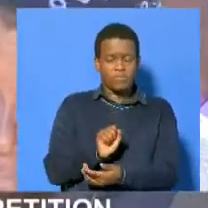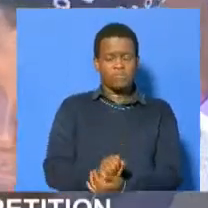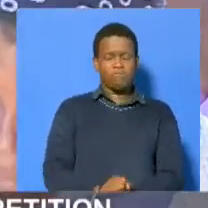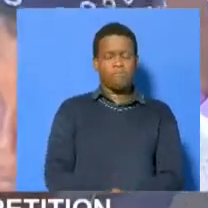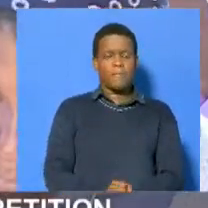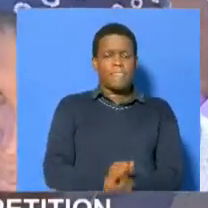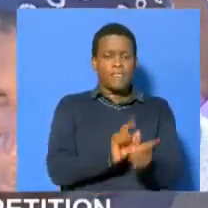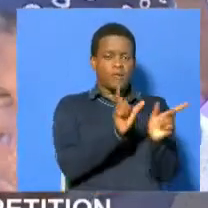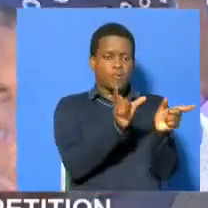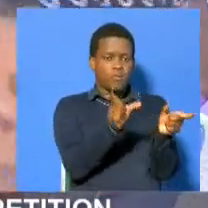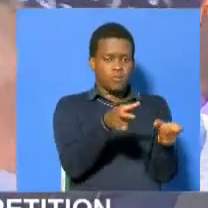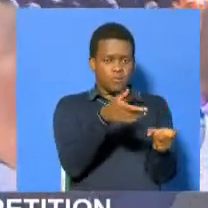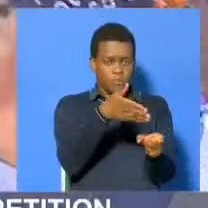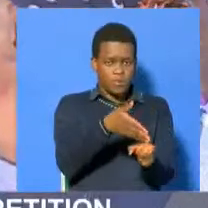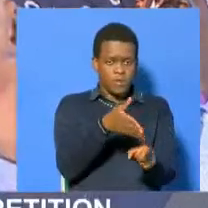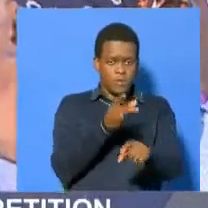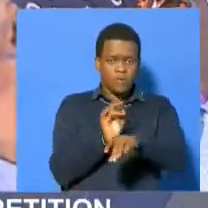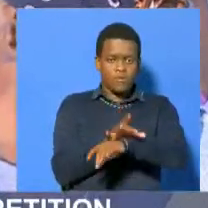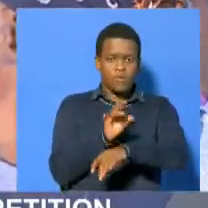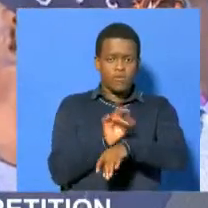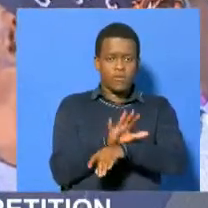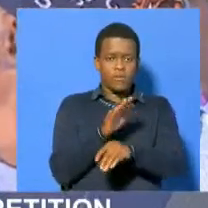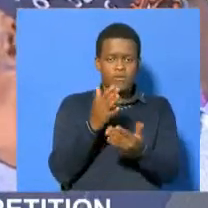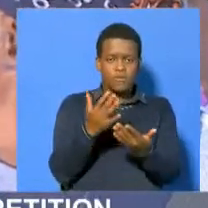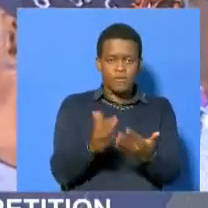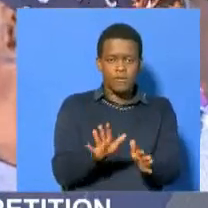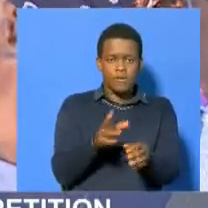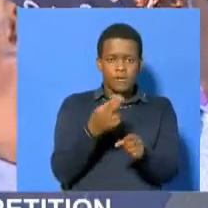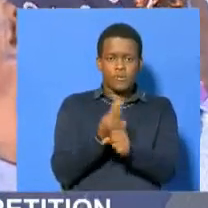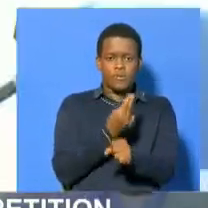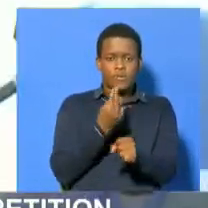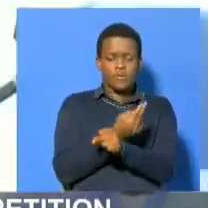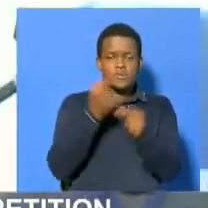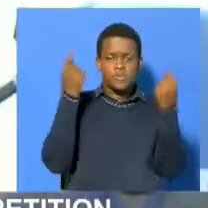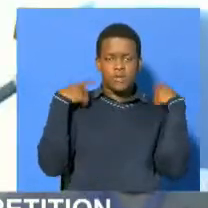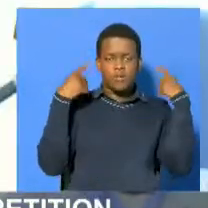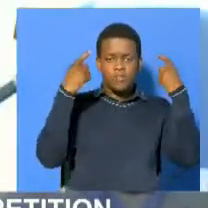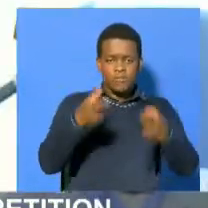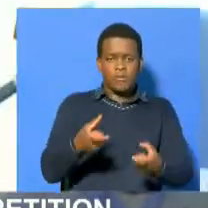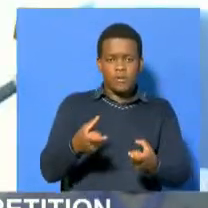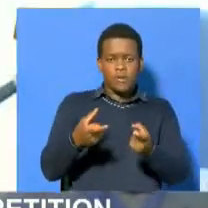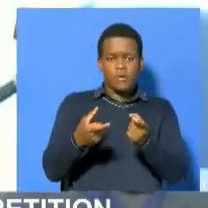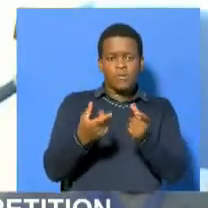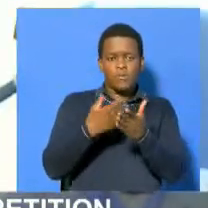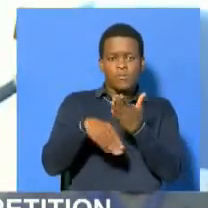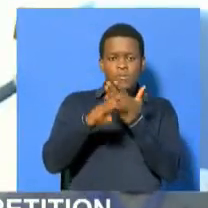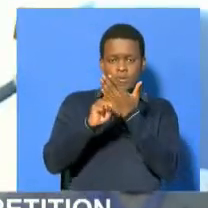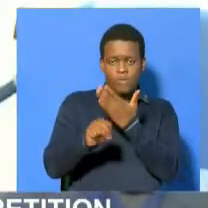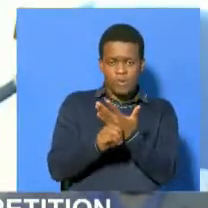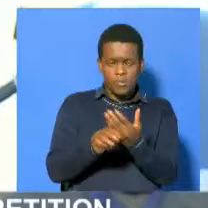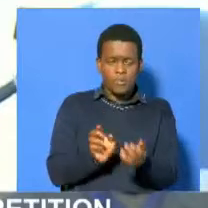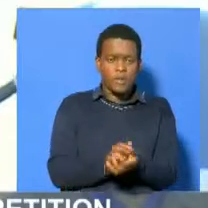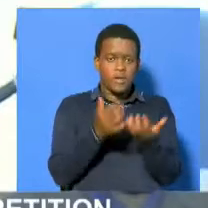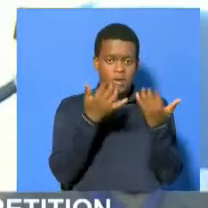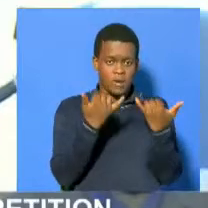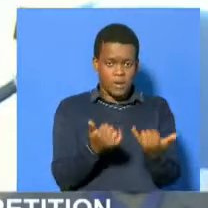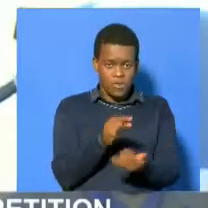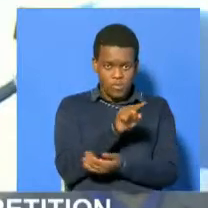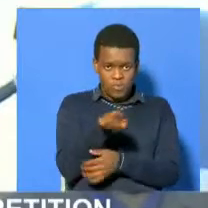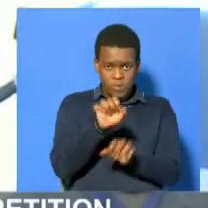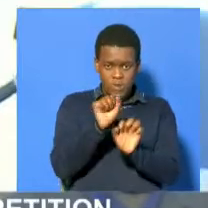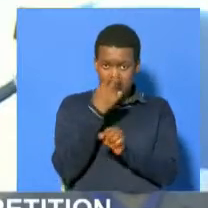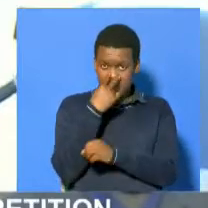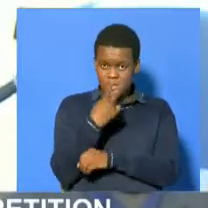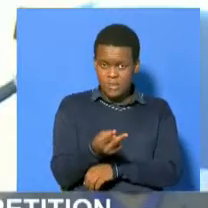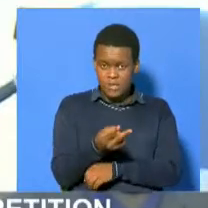This group was asked to utilize available government development programs. La bona gore gompieno puso e le ka